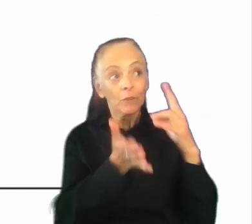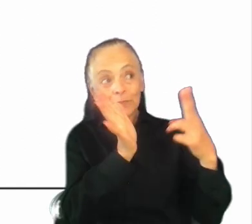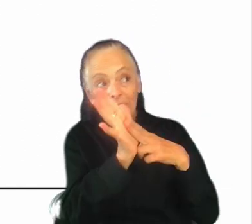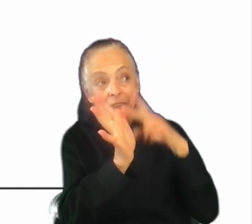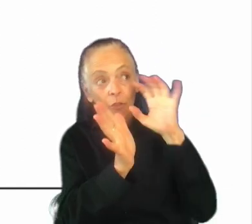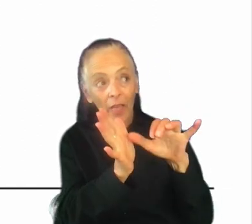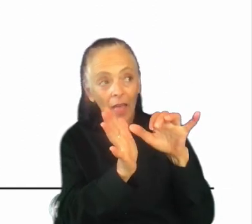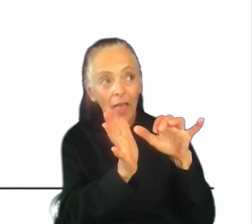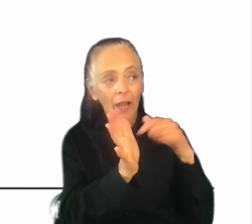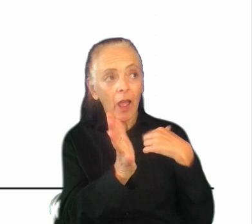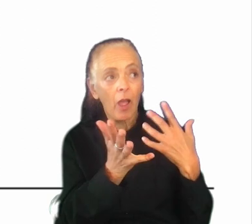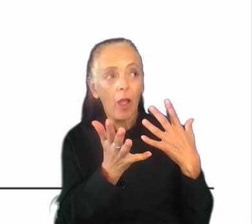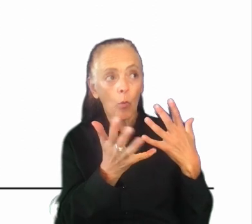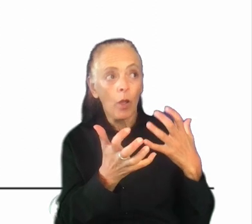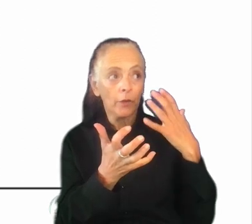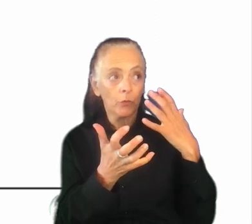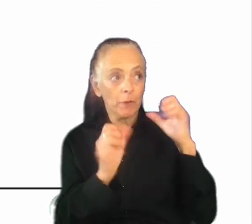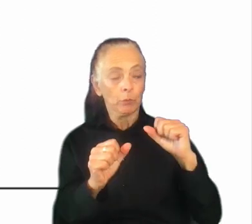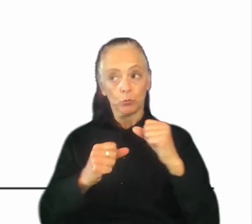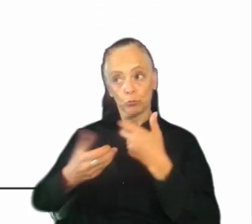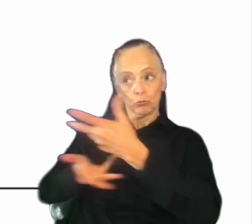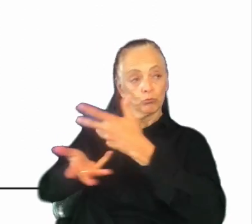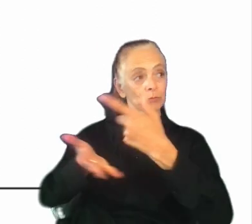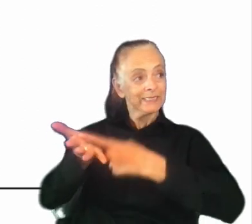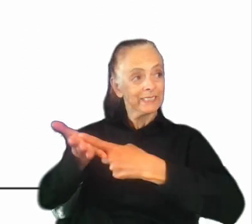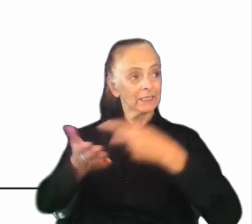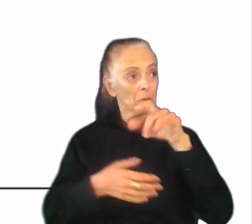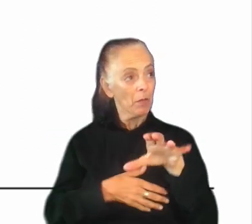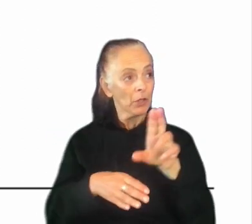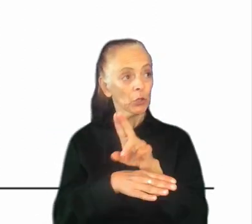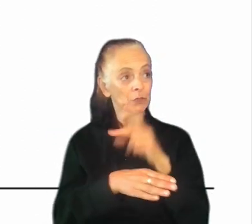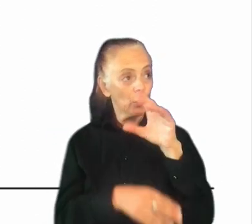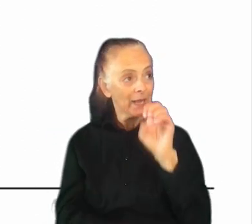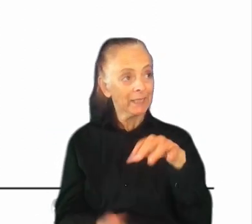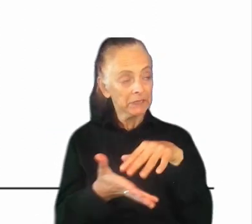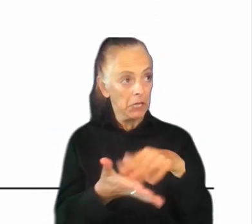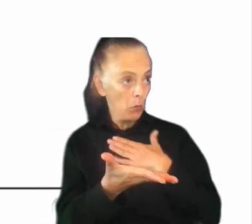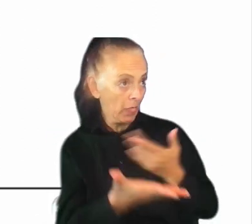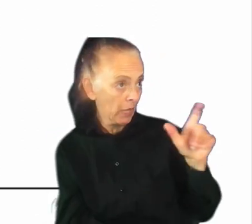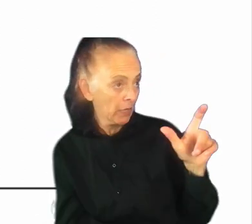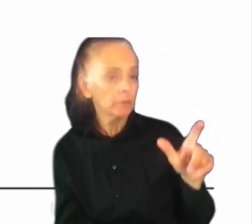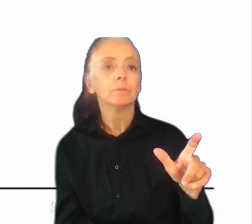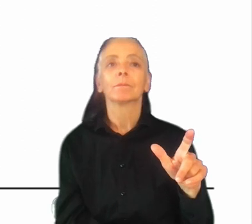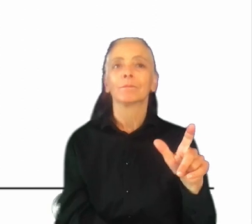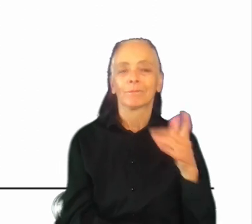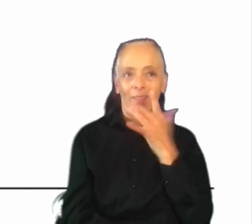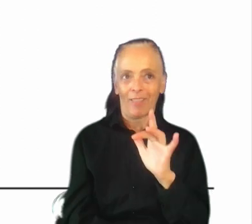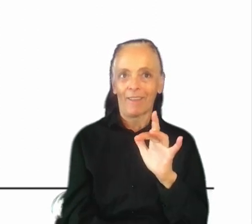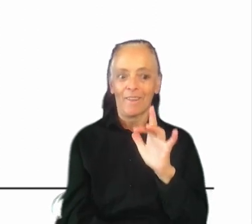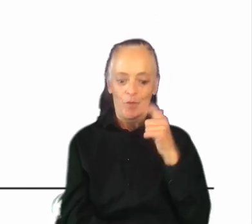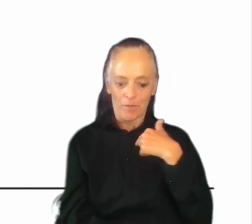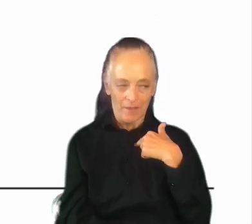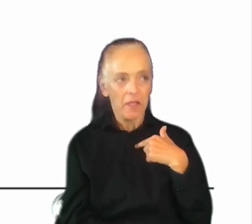though i'm going to ask to talk about it in public and use it as a case study lucky in this case the developer is very happy both for me